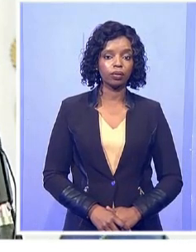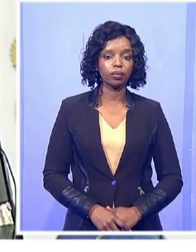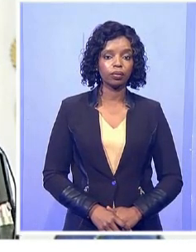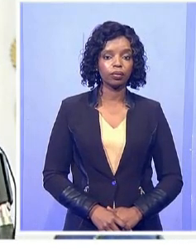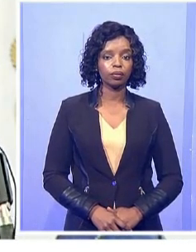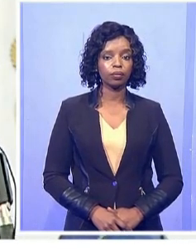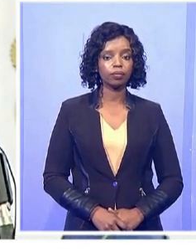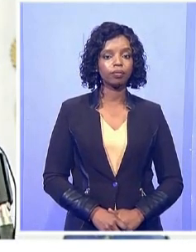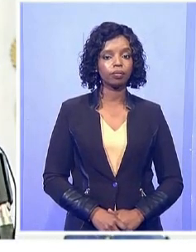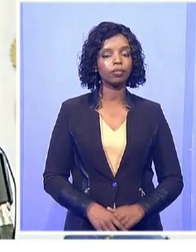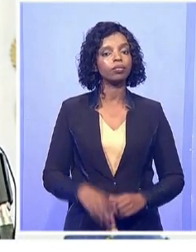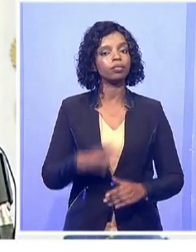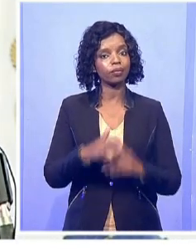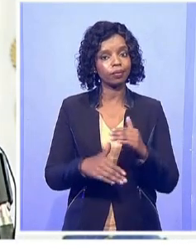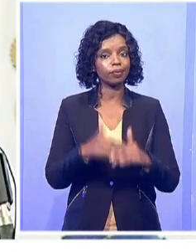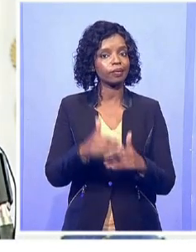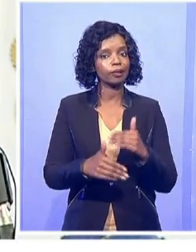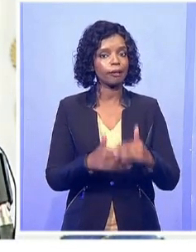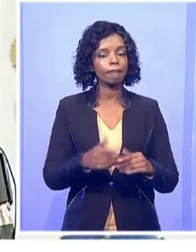We want to know